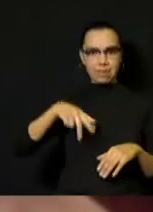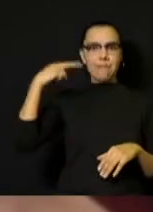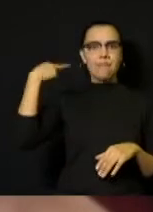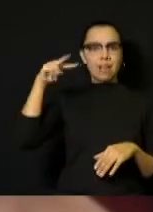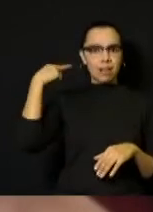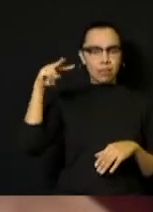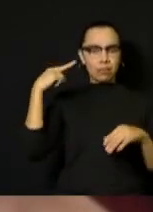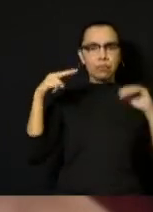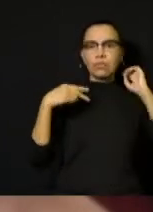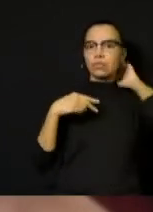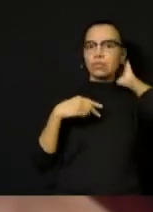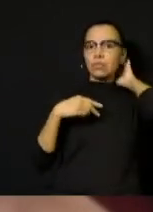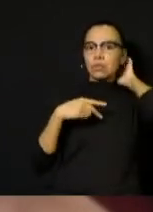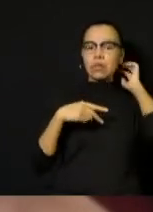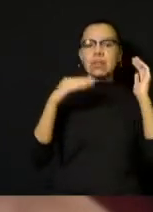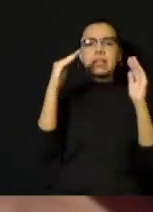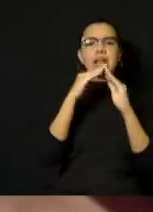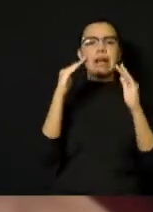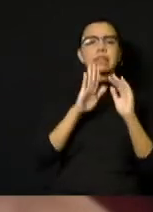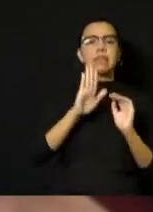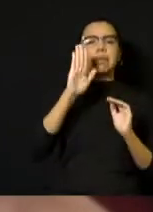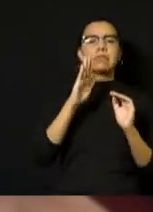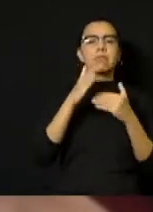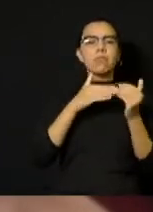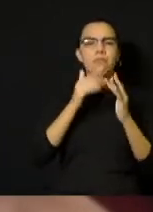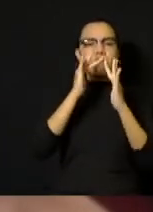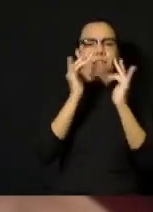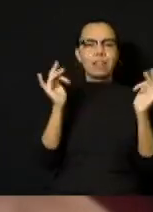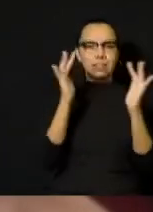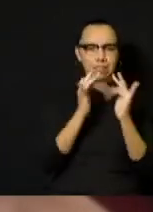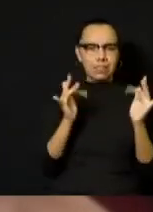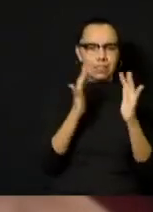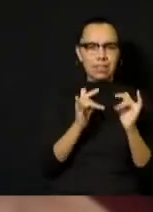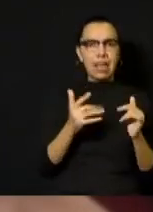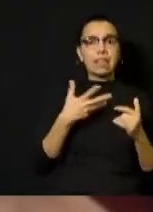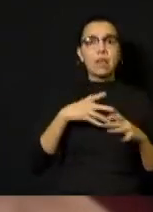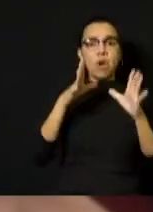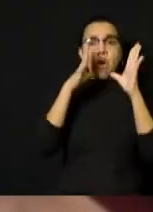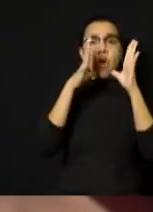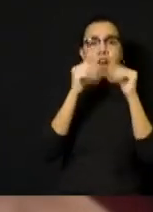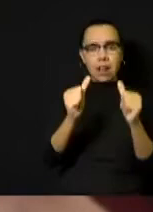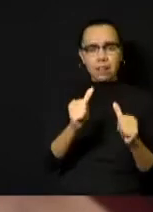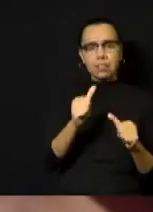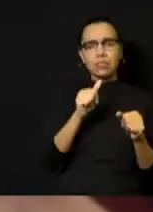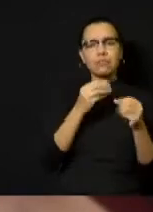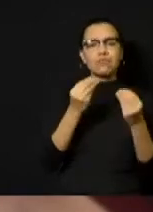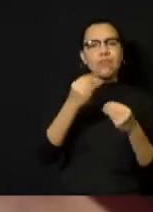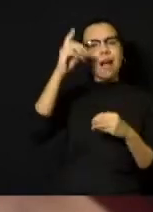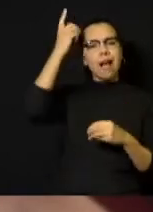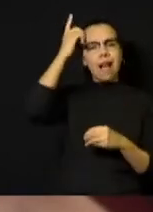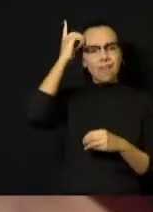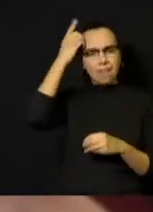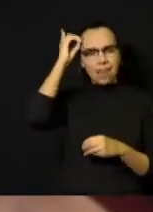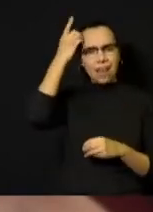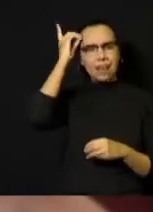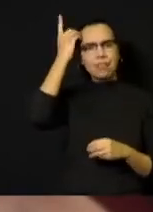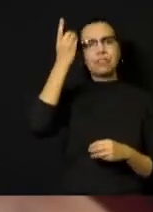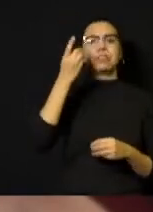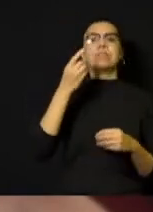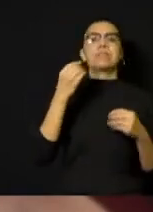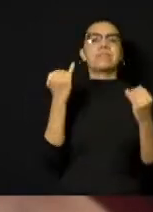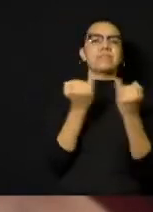hotel boutique, in a French-style house, very nice. I have a ranch with horses